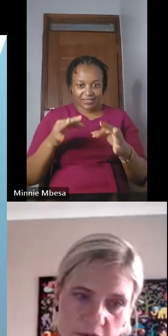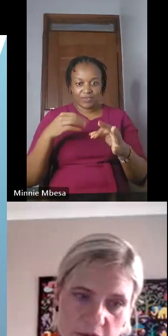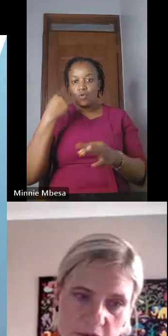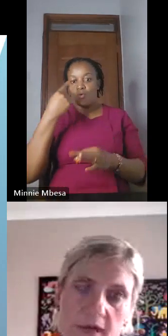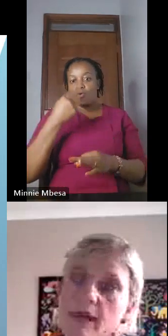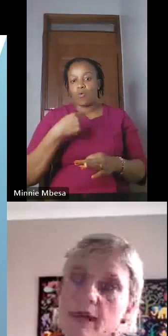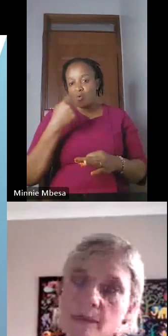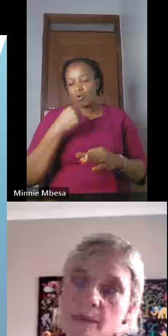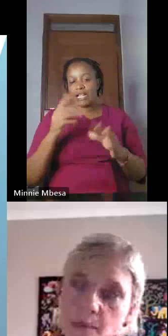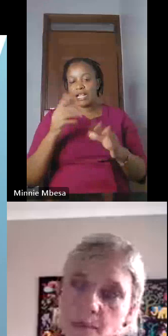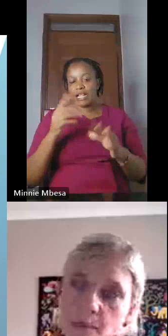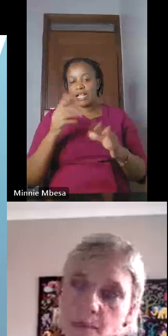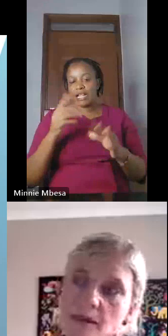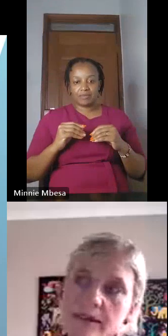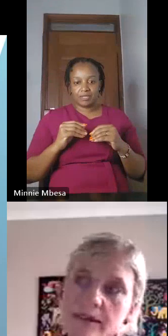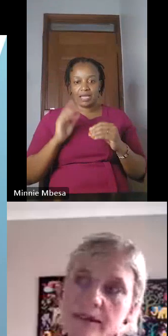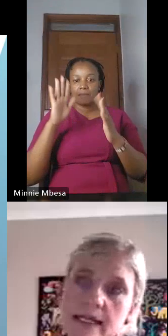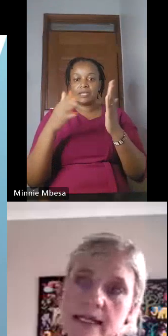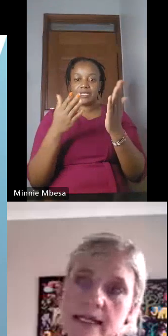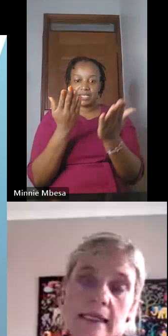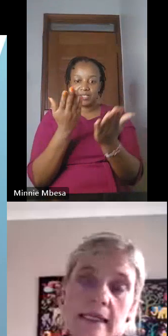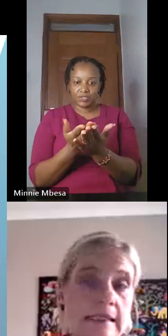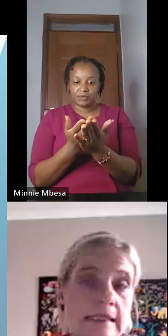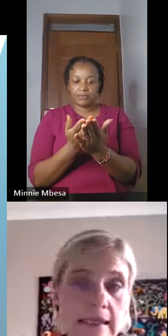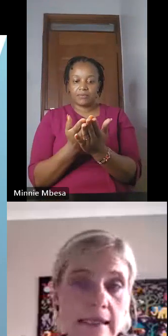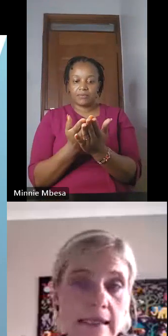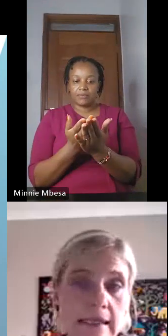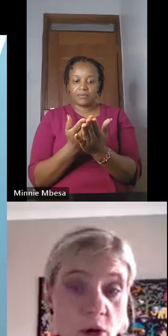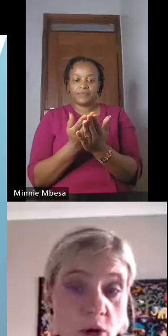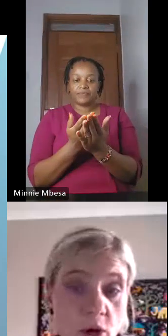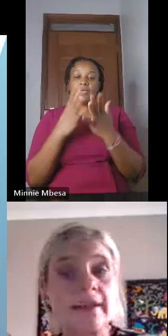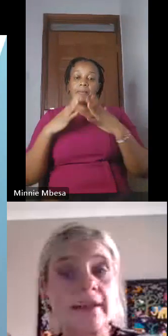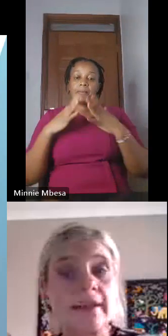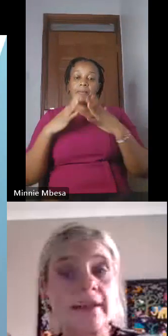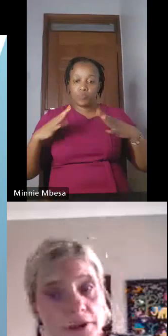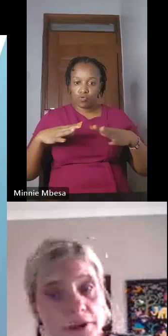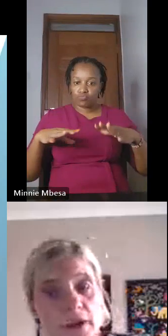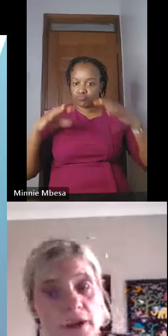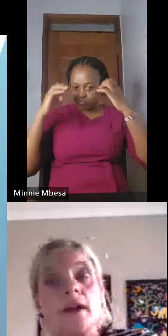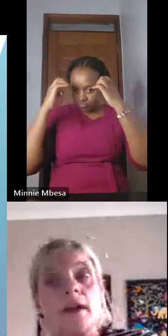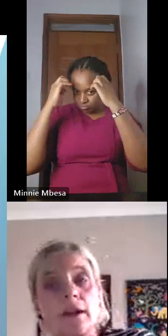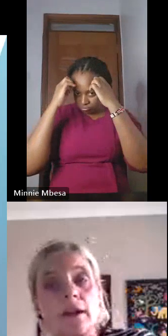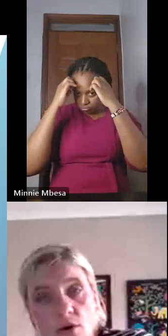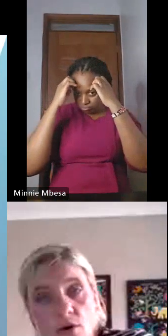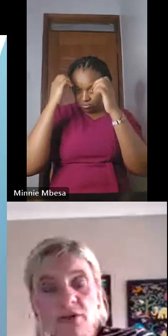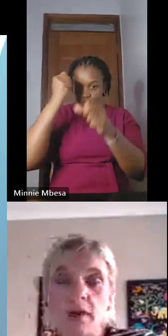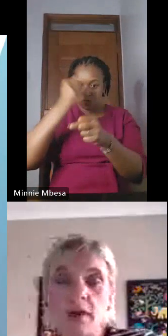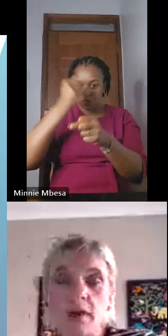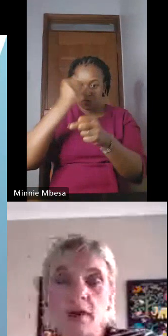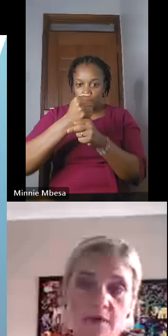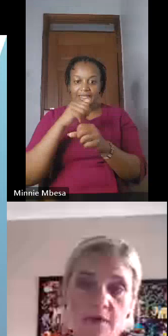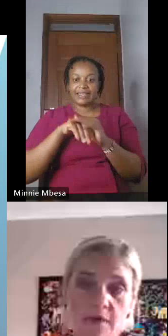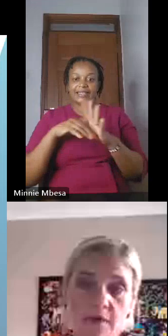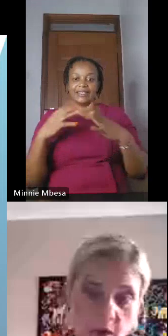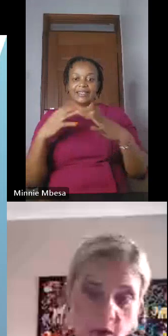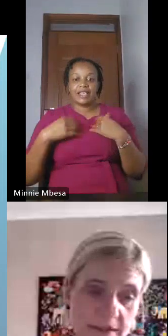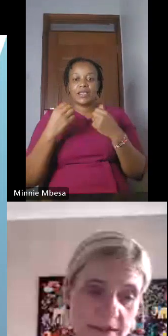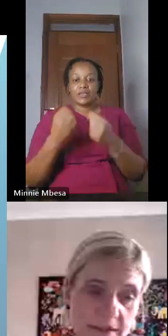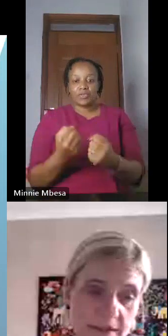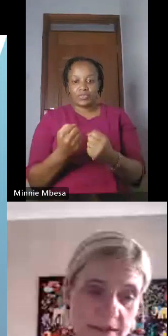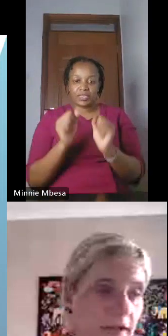applications from. People studying in the or working in health can also have